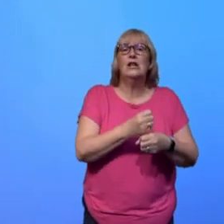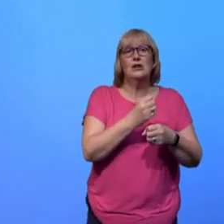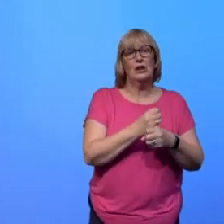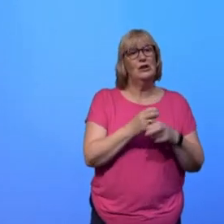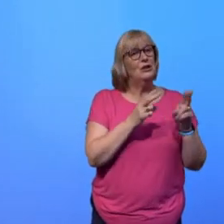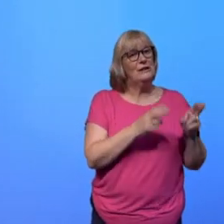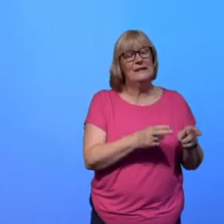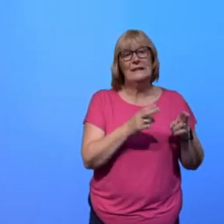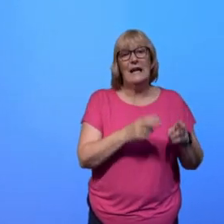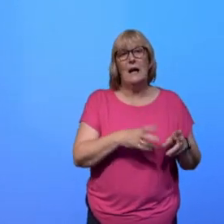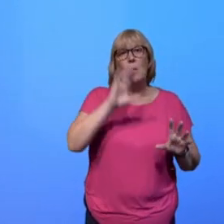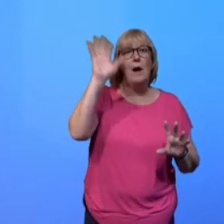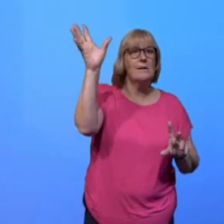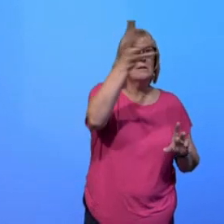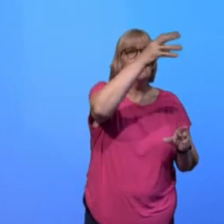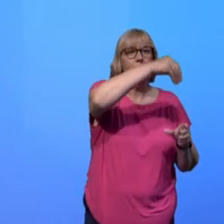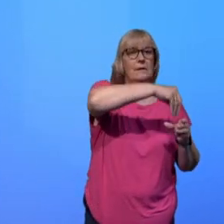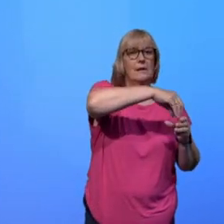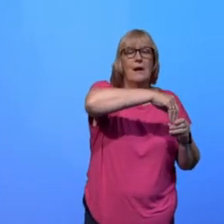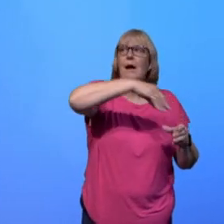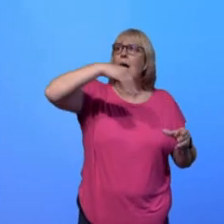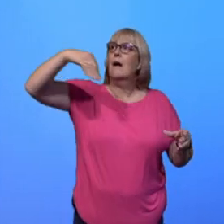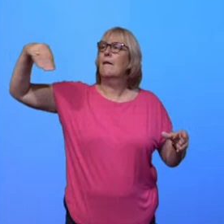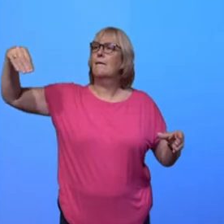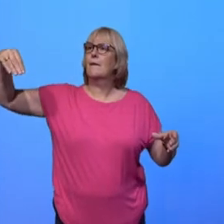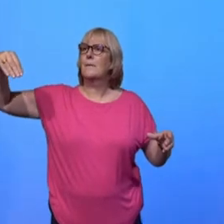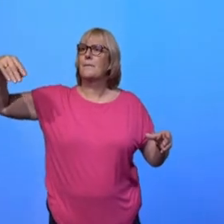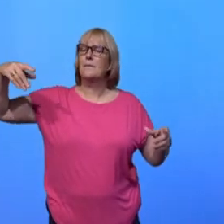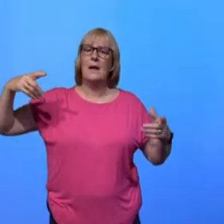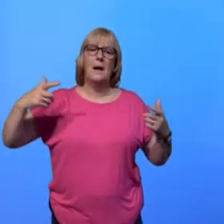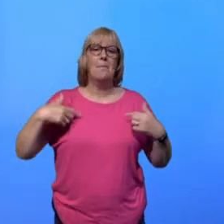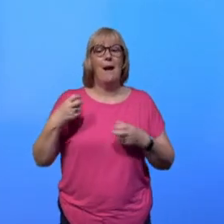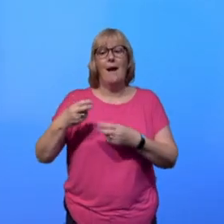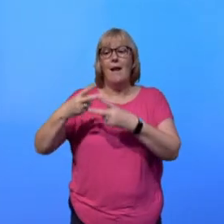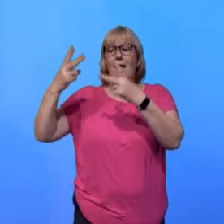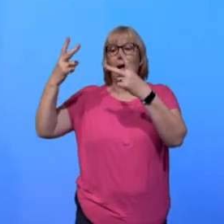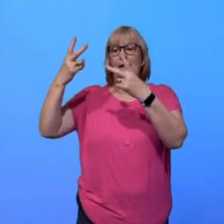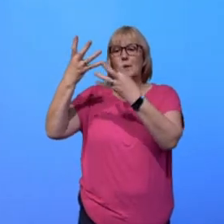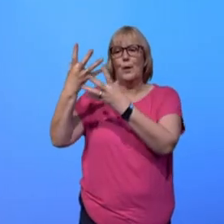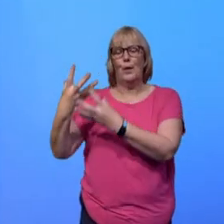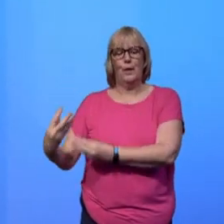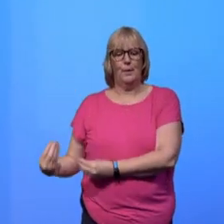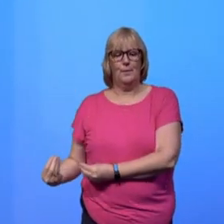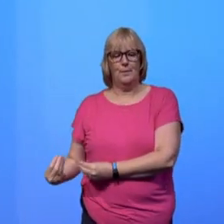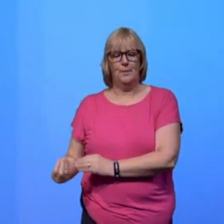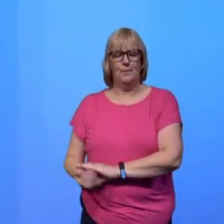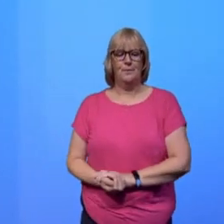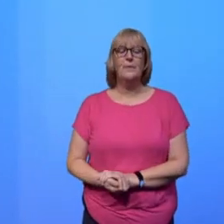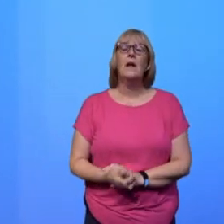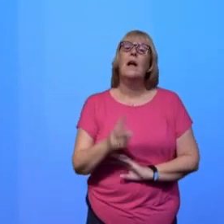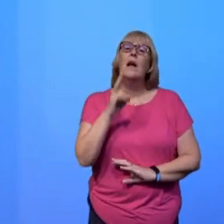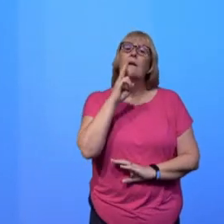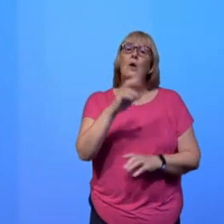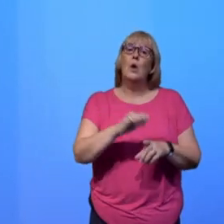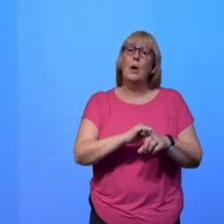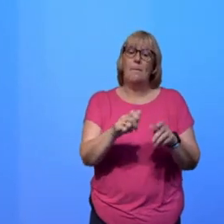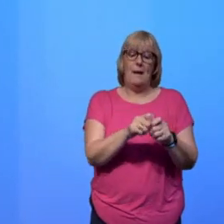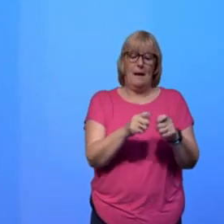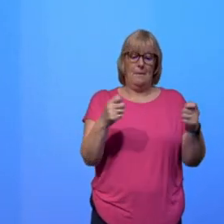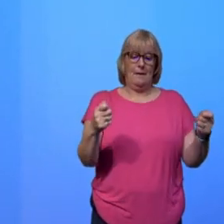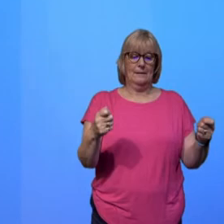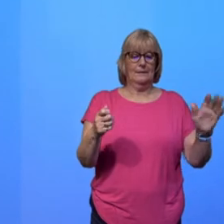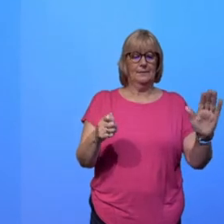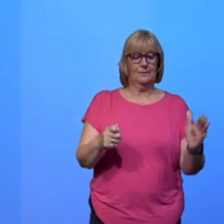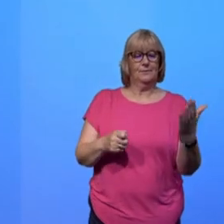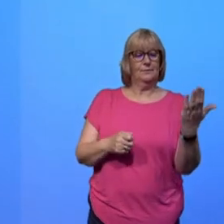Spirit departs. I will come and remove my lampstand. Let's have a look. Do you see in our papers here, just on the